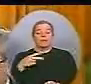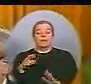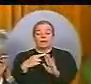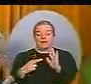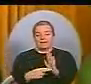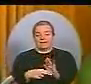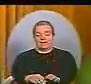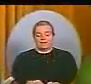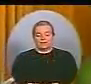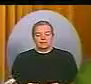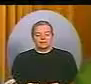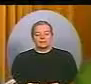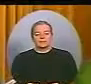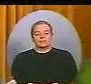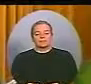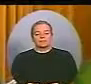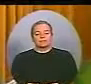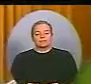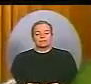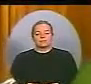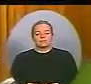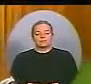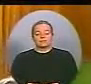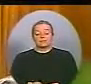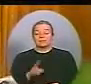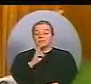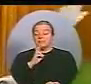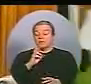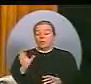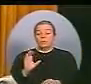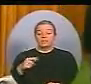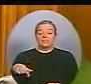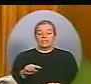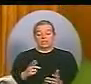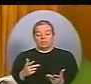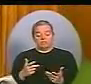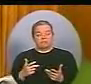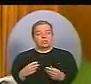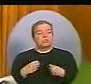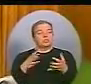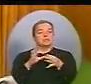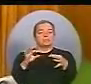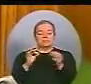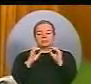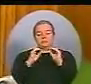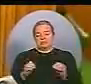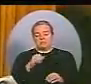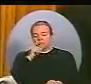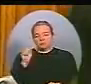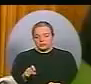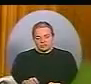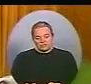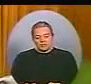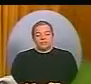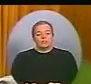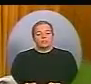Canadians. I mean, being a Conservative really does mean you never have to accept accountability. And, Mr. Speaker, this is another blow to the credibility of the